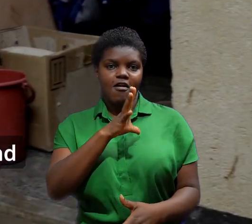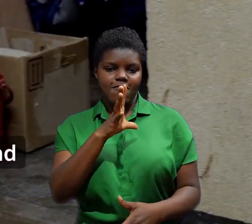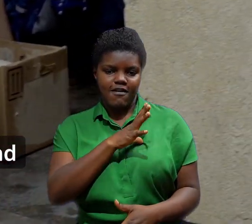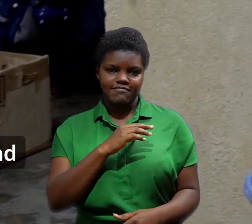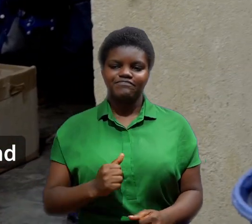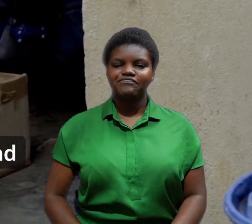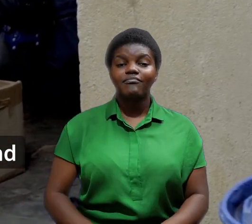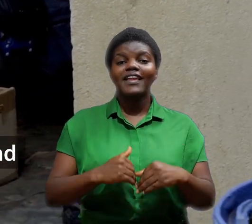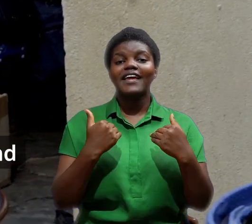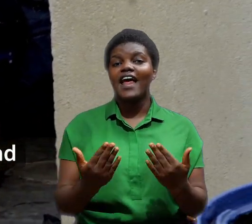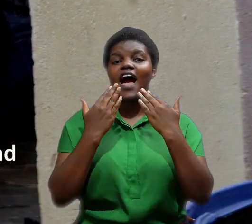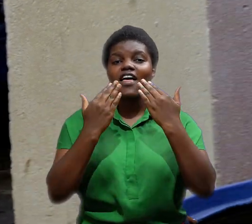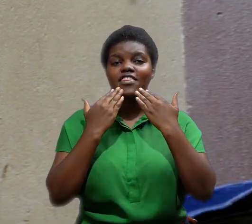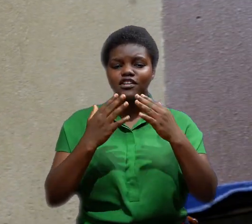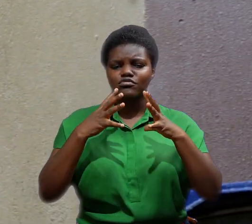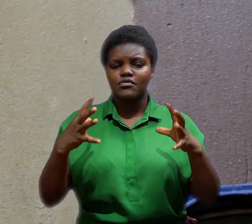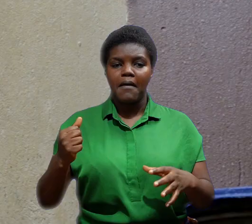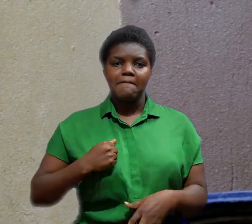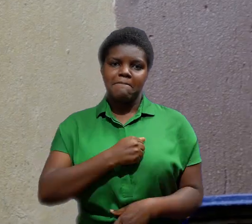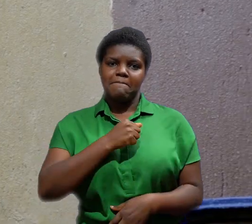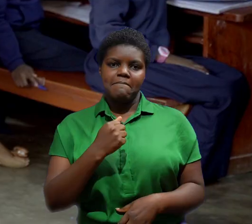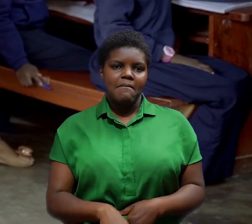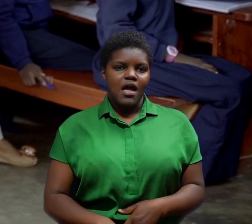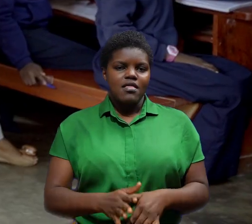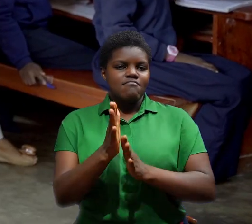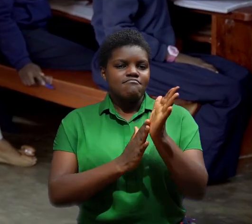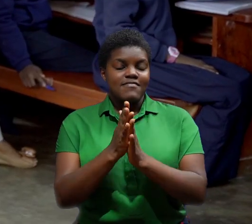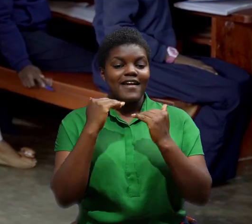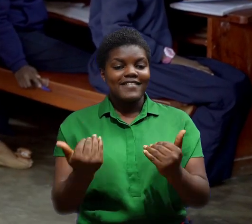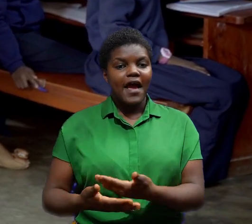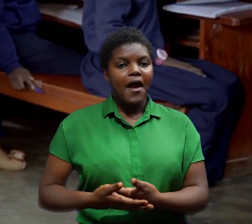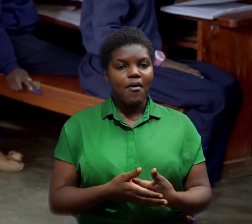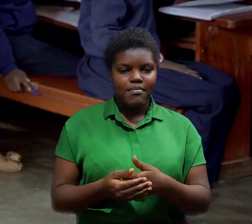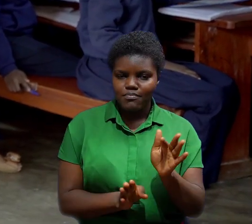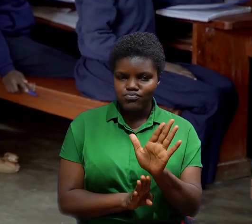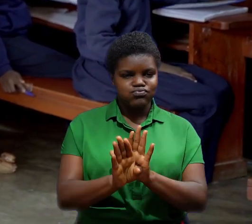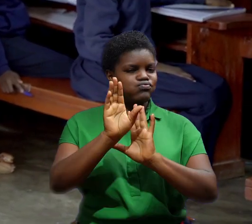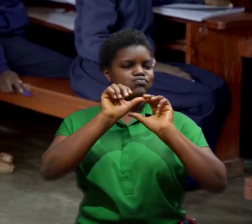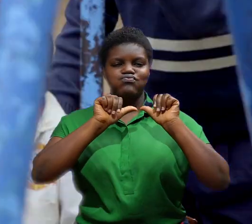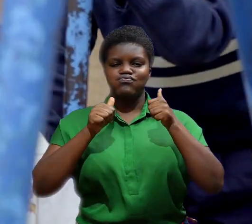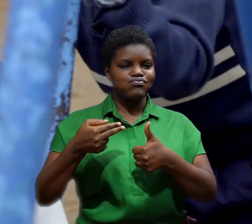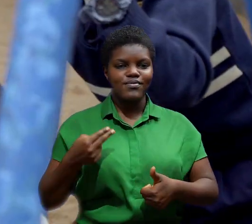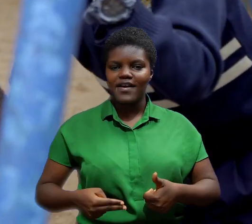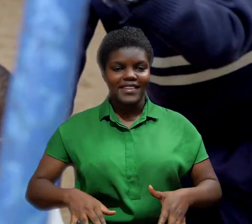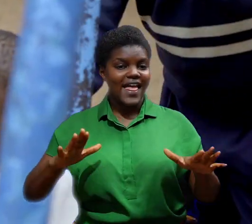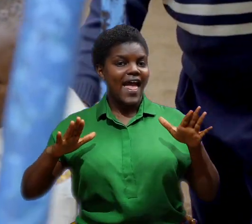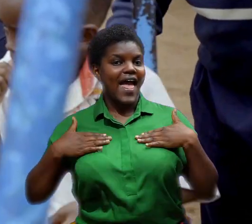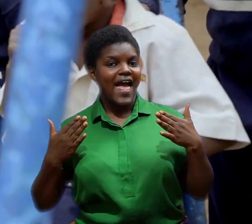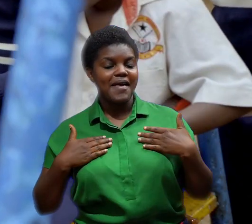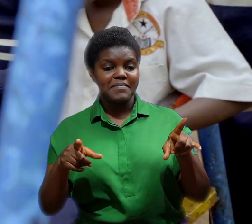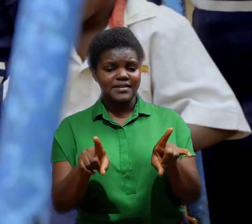to Mommy Greta's curiosity and determination, Greta is now thriving, healthy, happy.